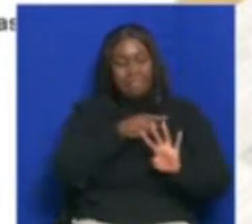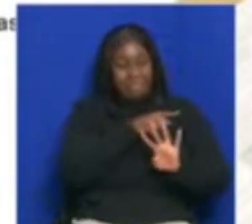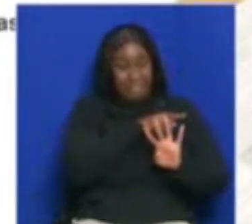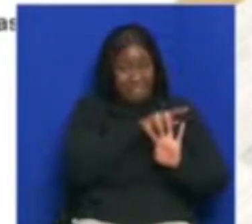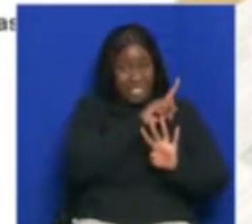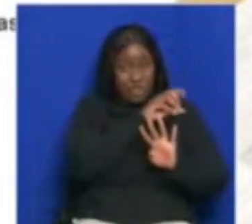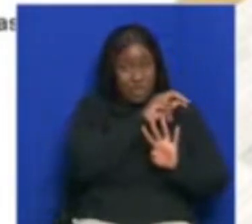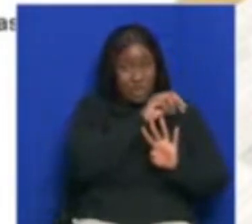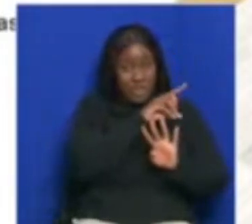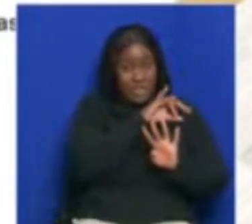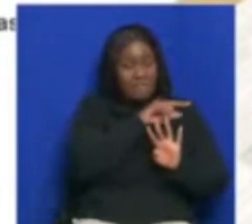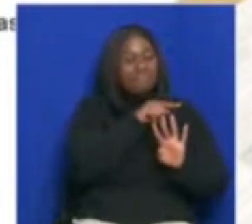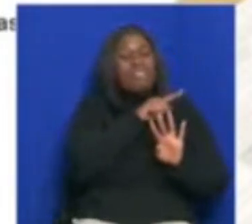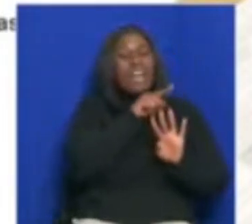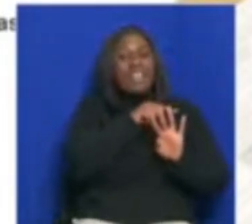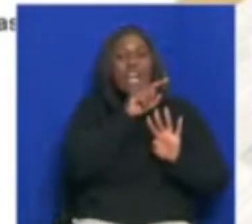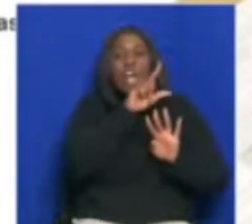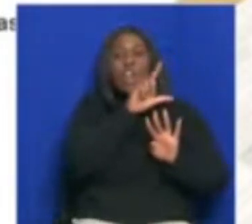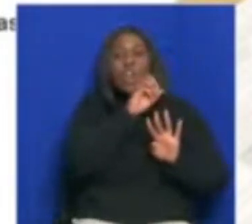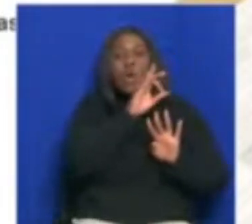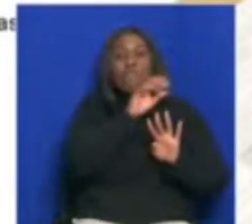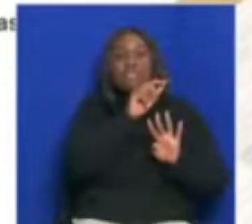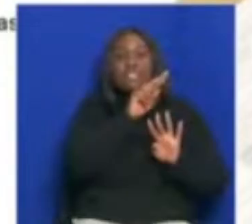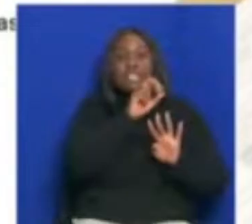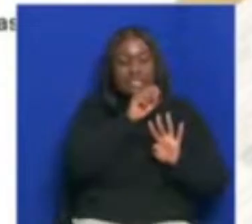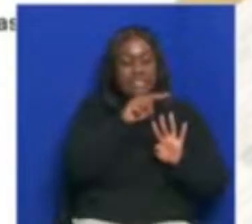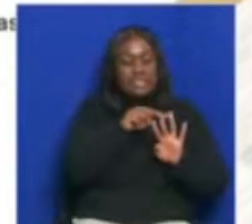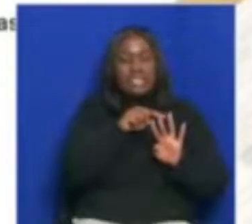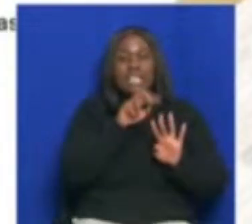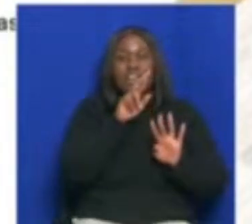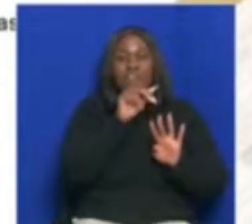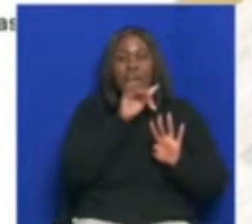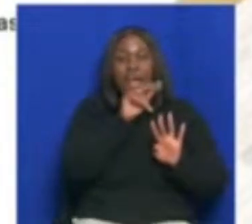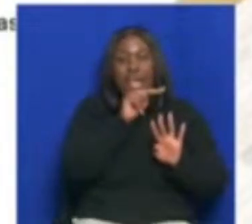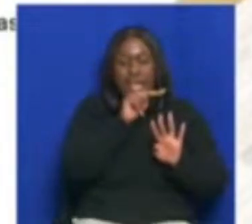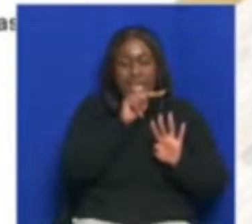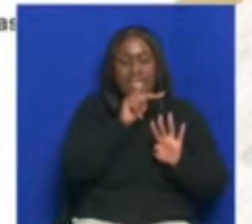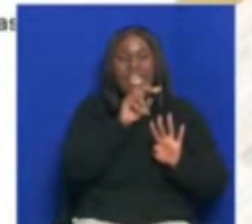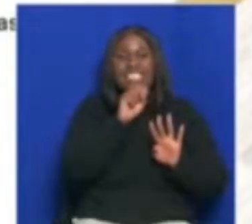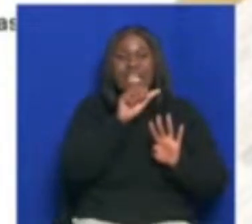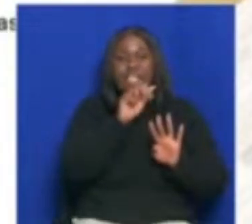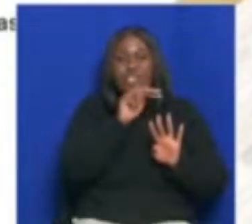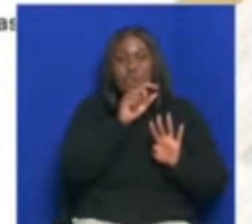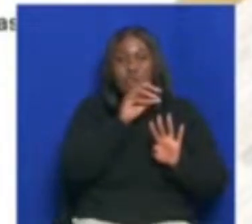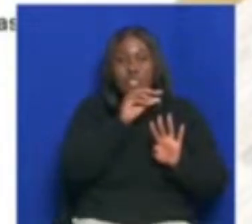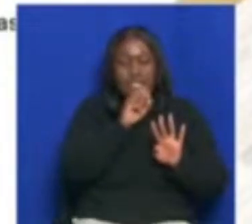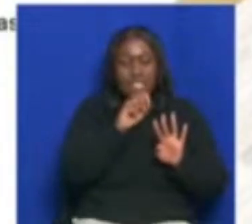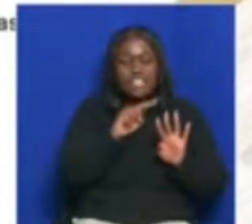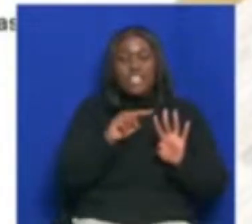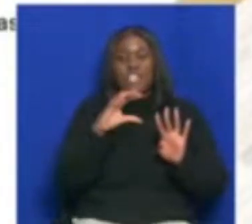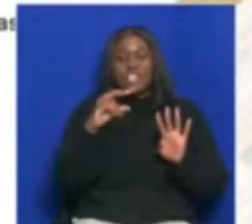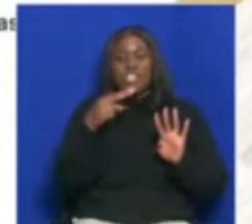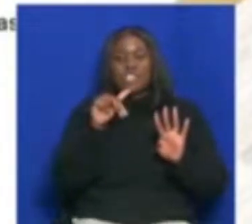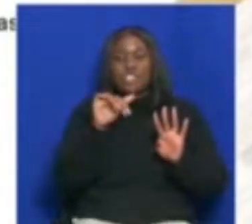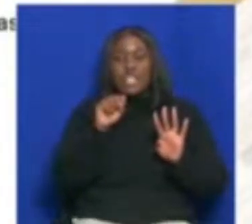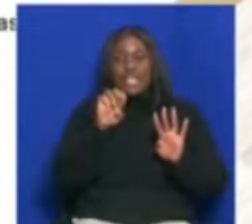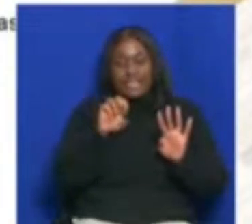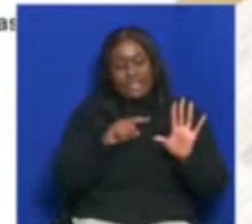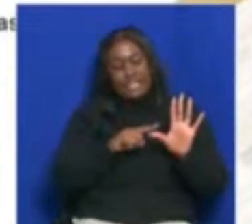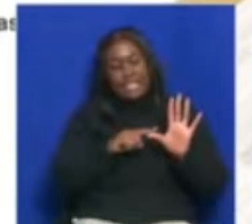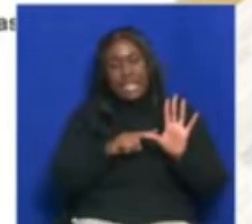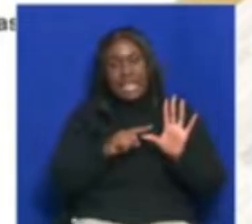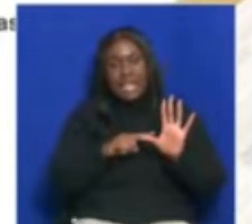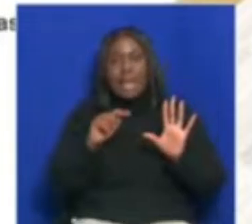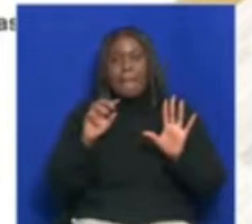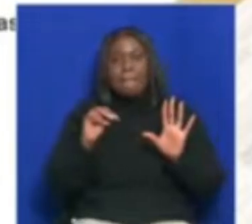Loftus, Ryan Santos, Chase Finn, and Michigan Hippolyte were involved